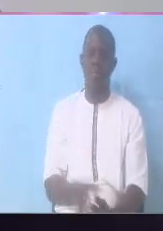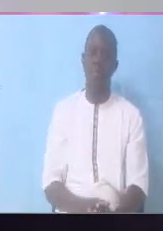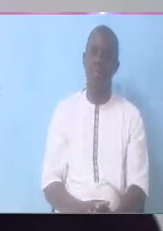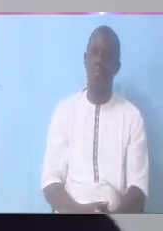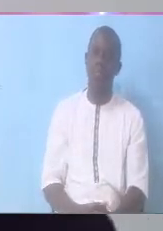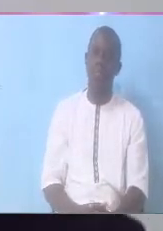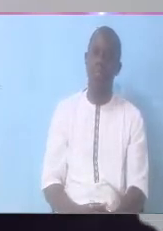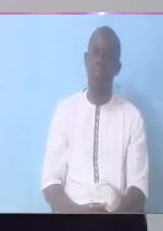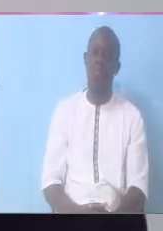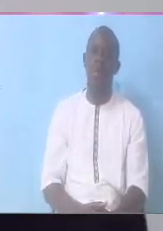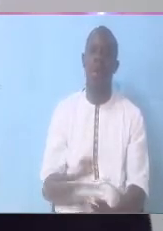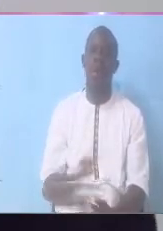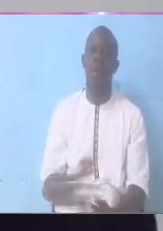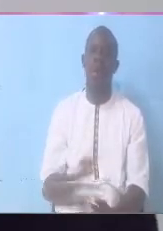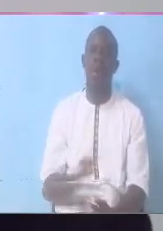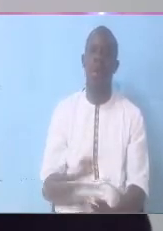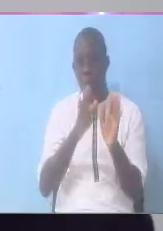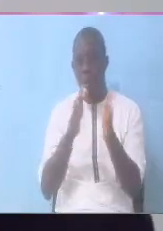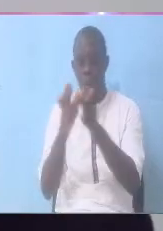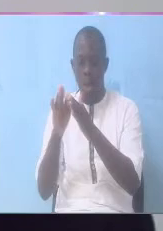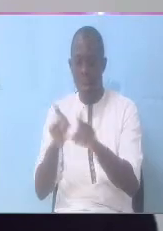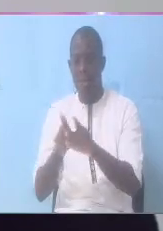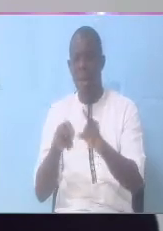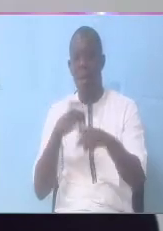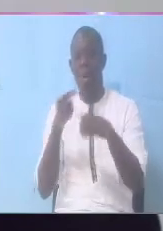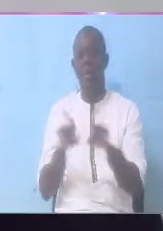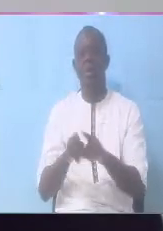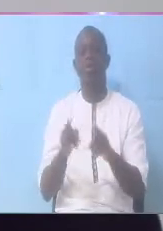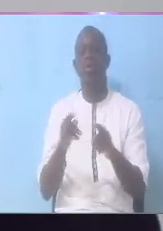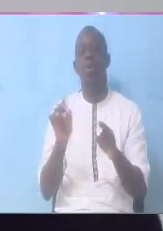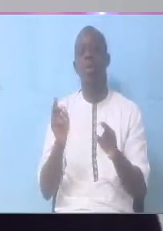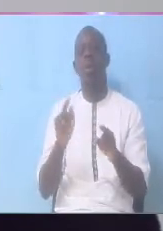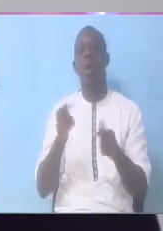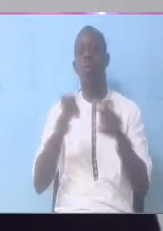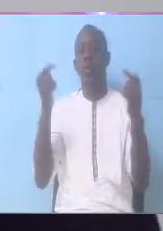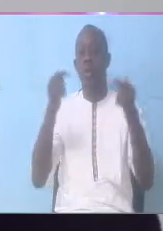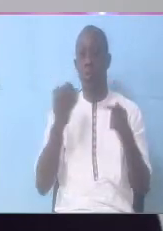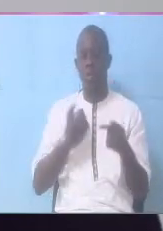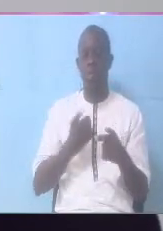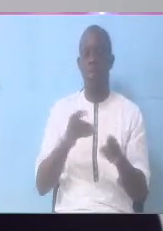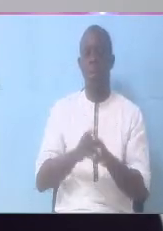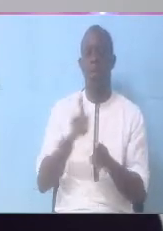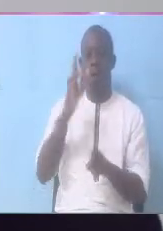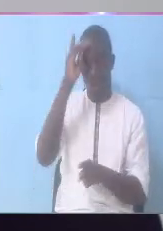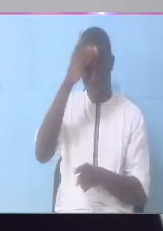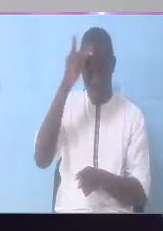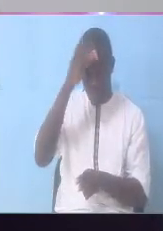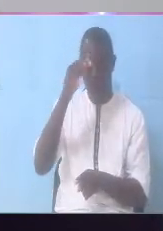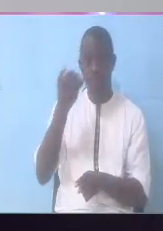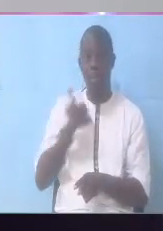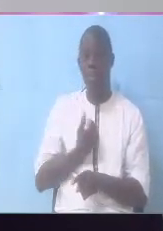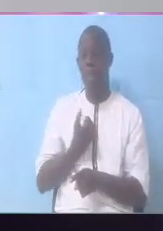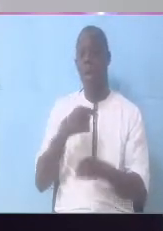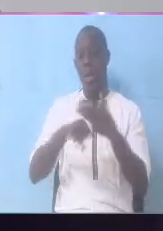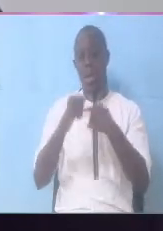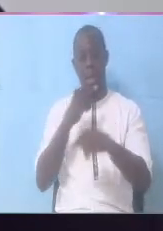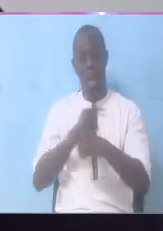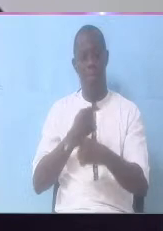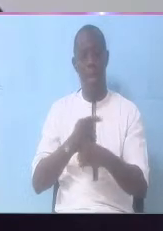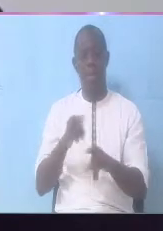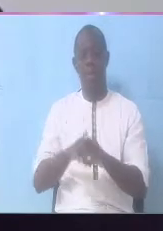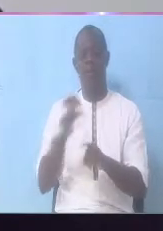it. He's been doing it for so long that they will never ever come together to form a coalition against him. That's there. Okay. With